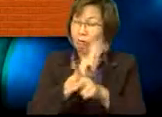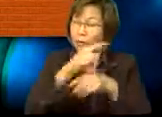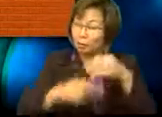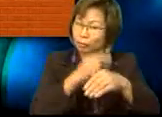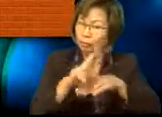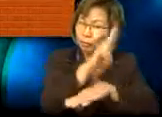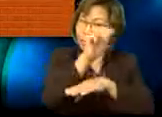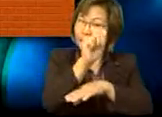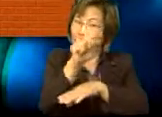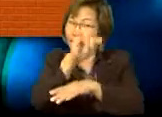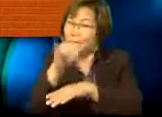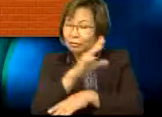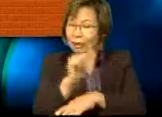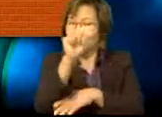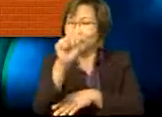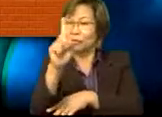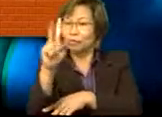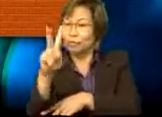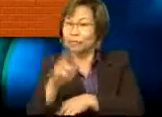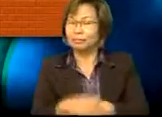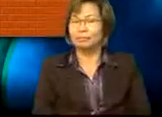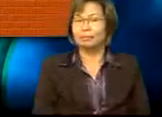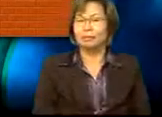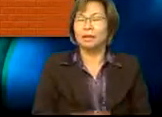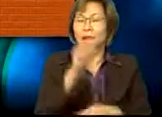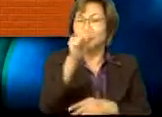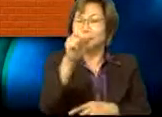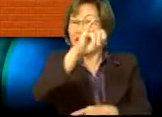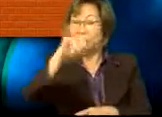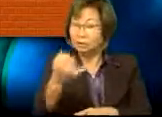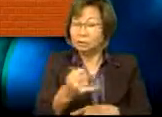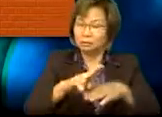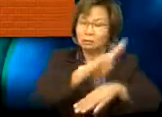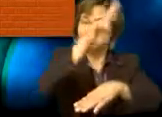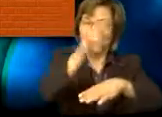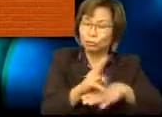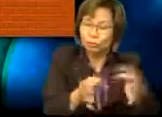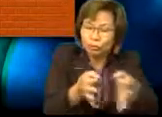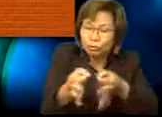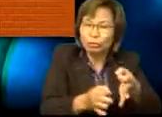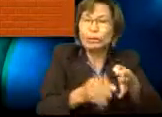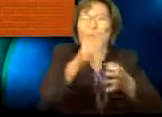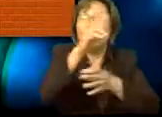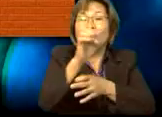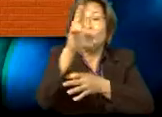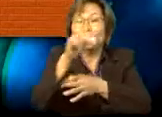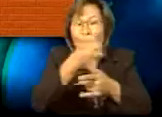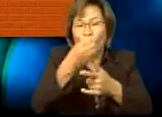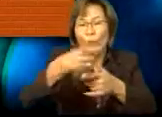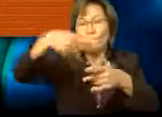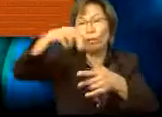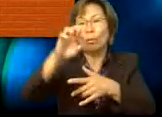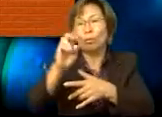and adverbs. An adjective is used to describe a noun or pronoun to give more